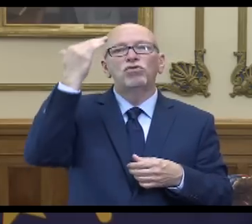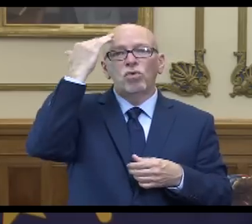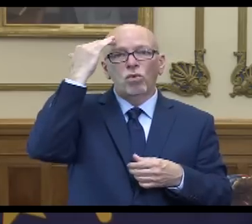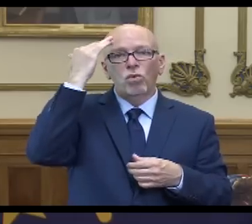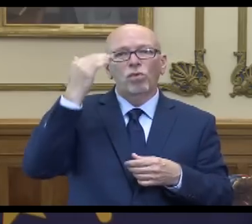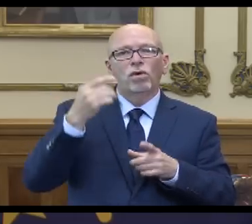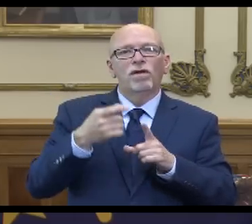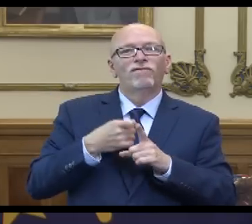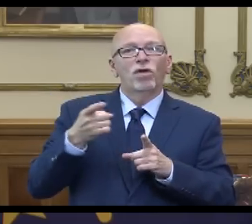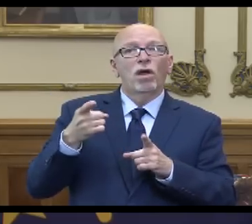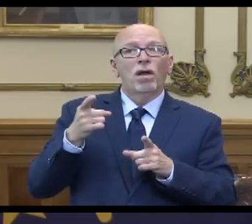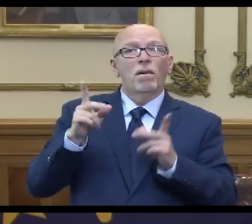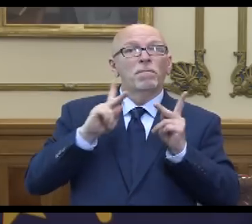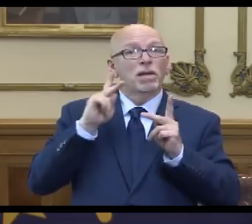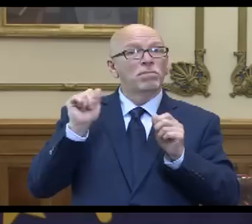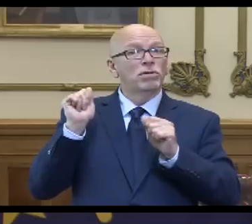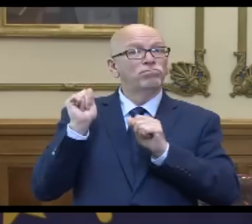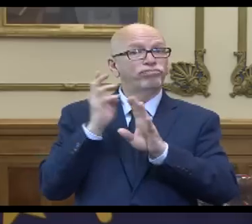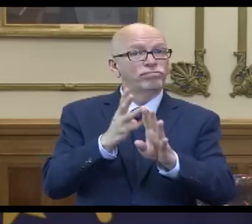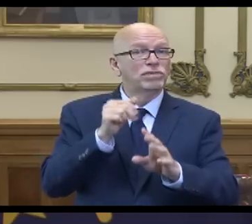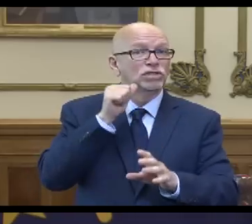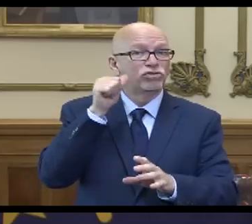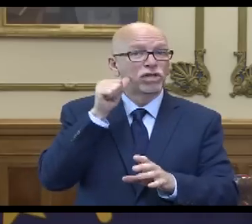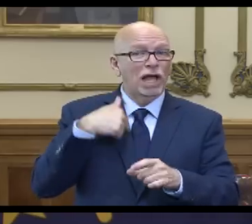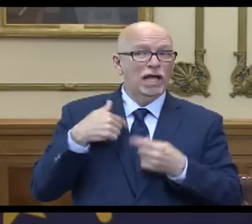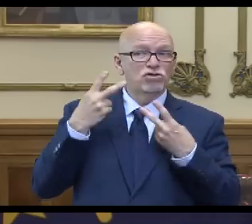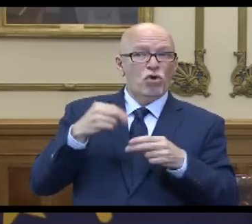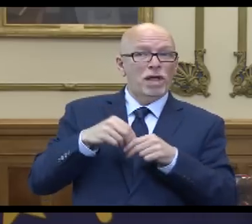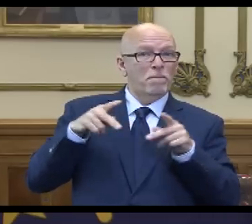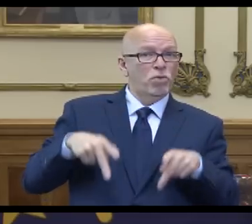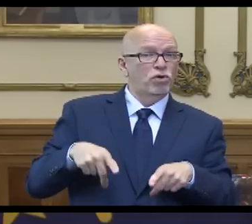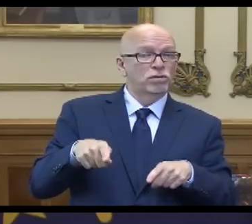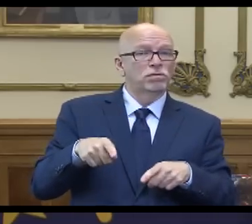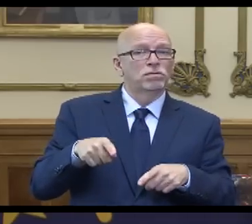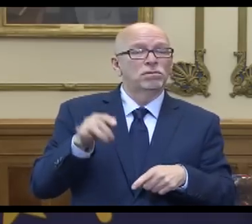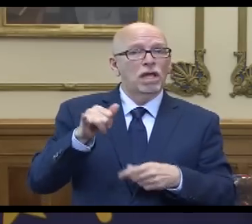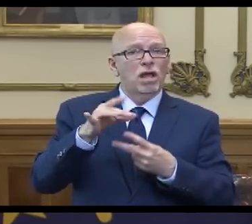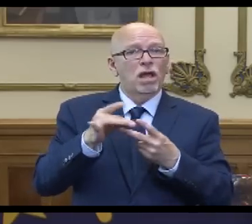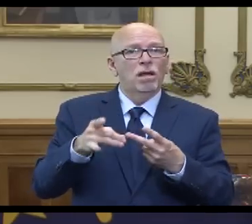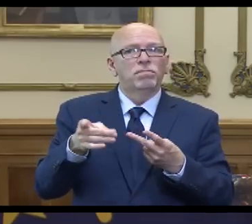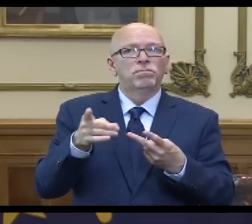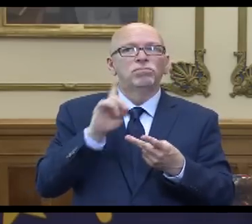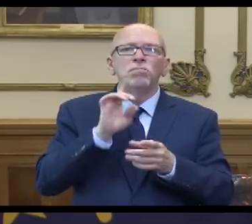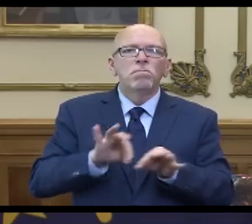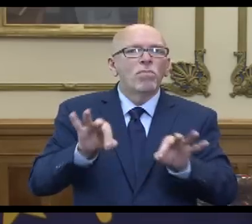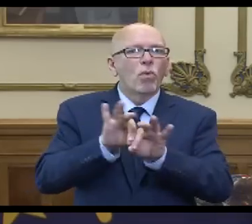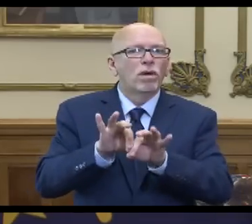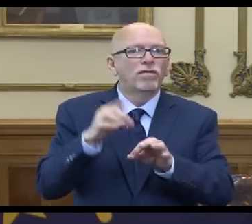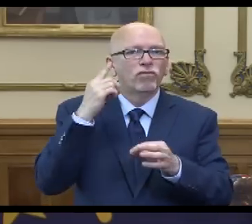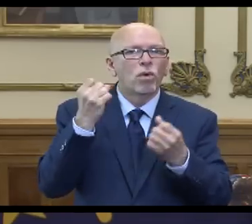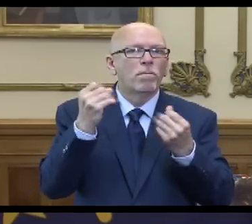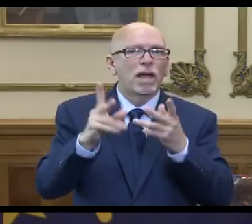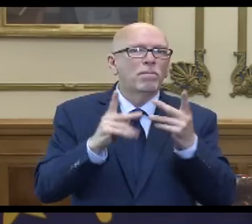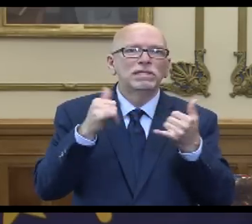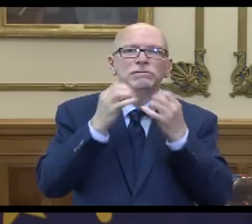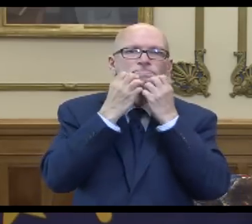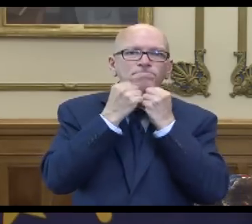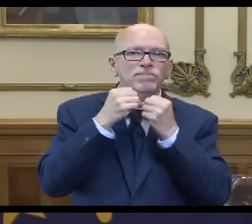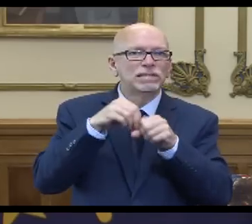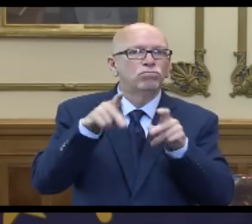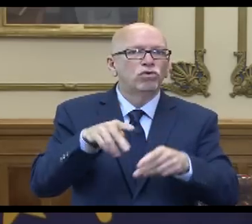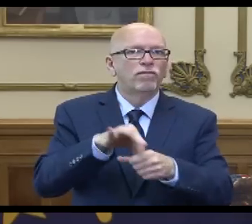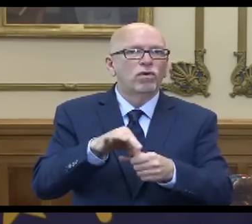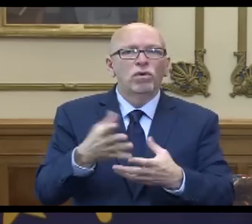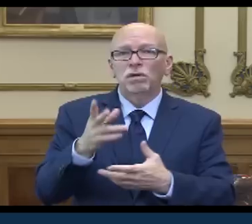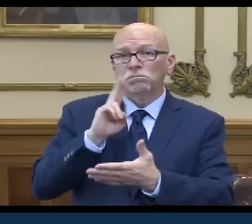from the turnout yesterday in person that option is critically important to many people. Secretary, you want